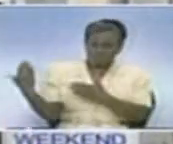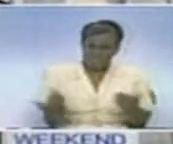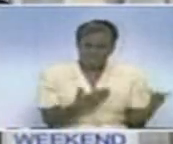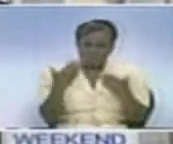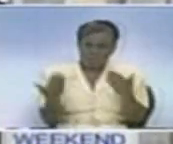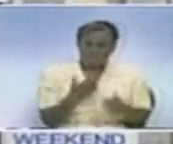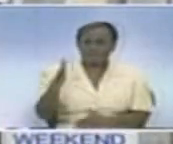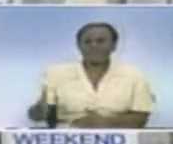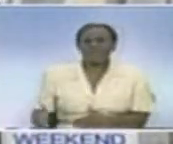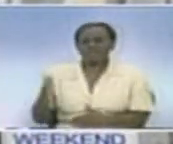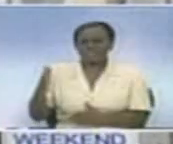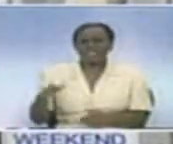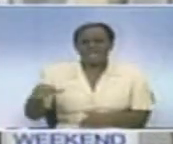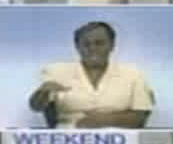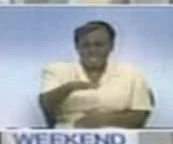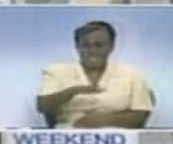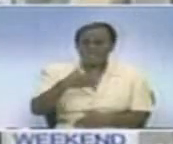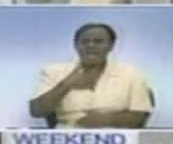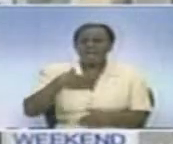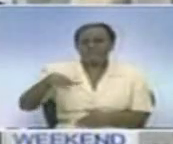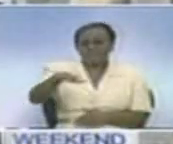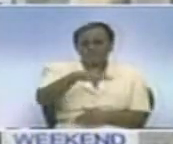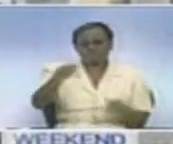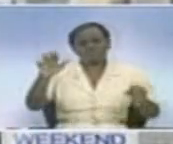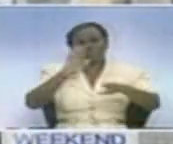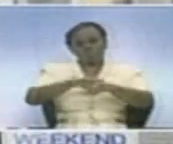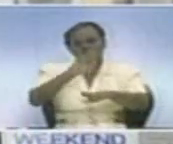Naivasha. Ni sehemu ambayo kwamba ina mazingira nzuri.